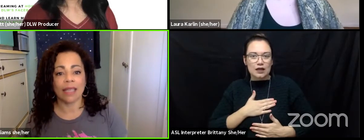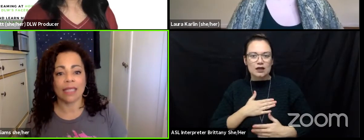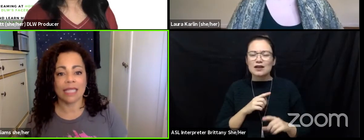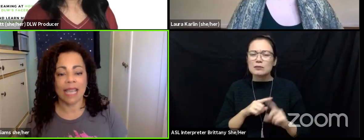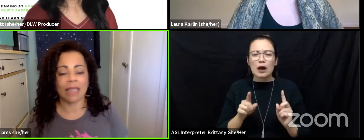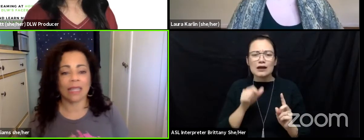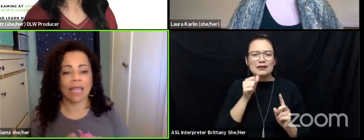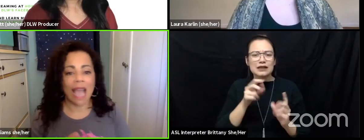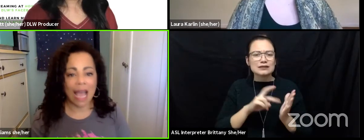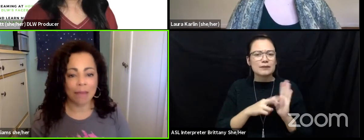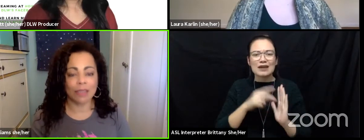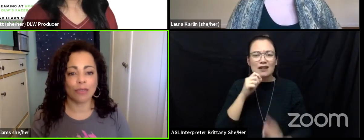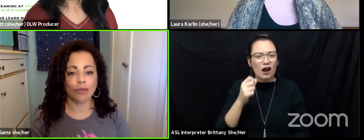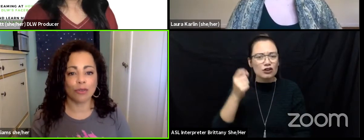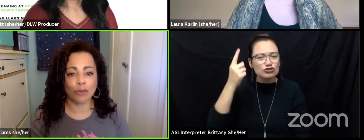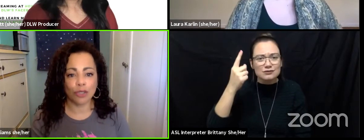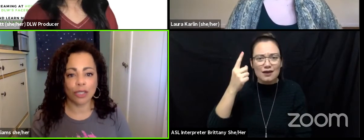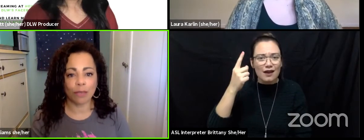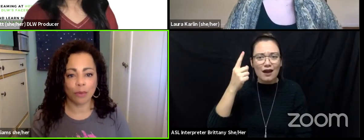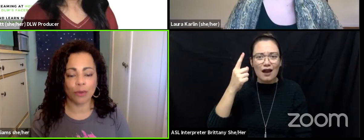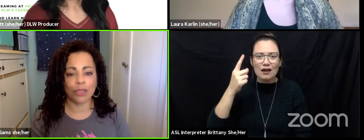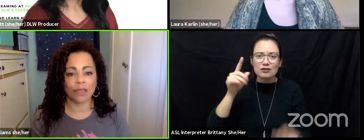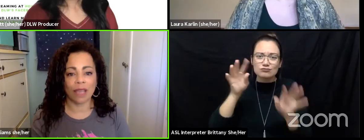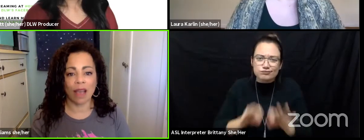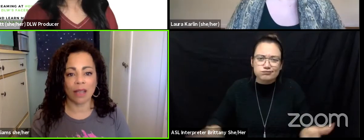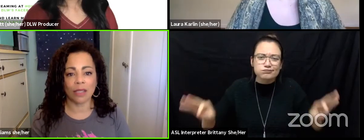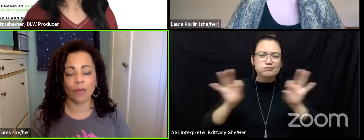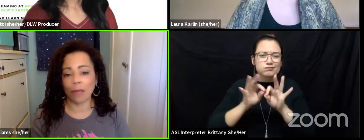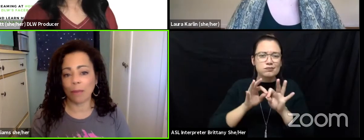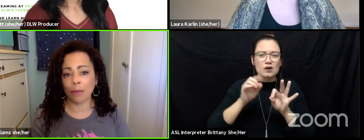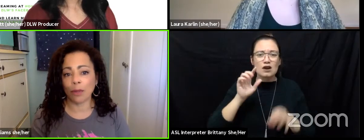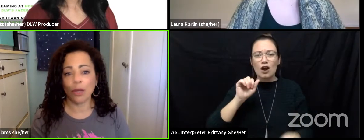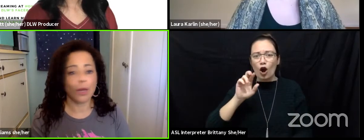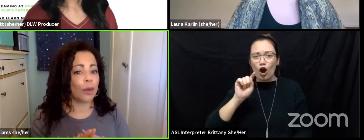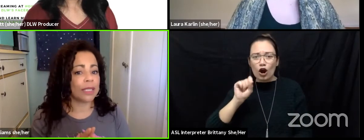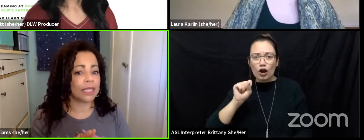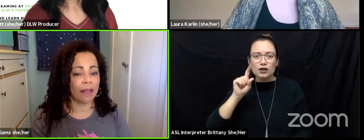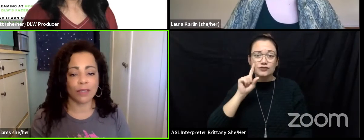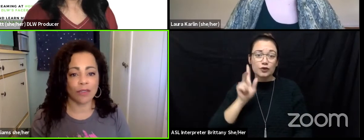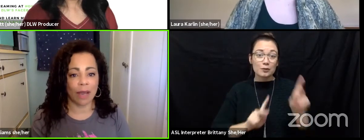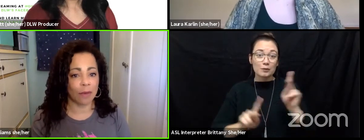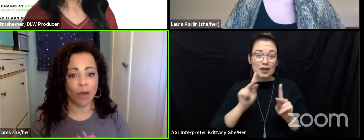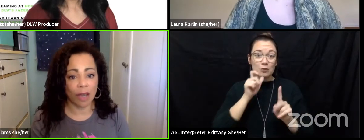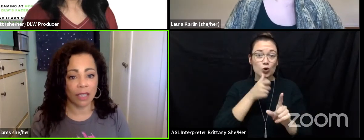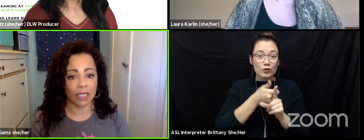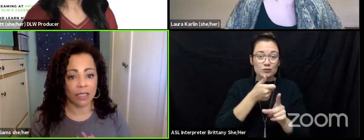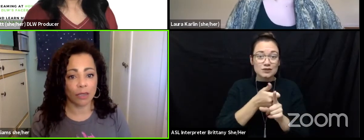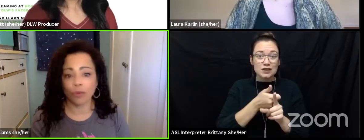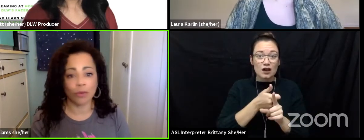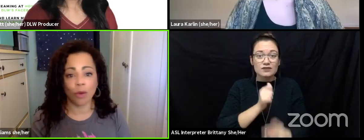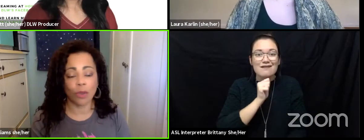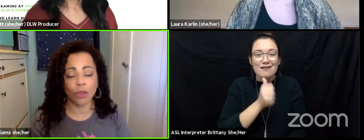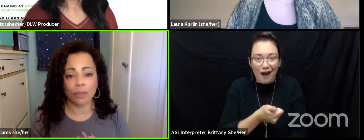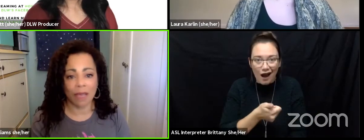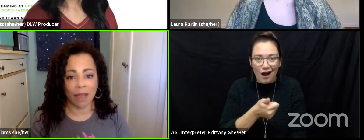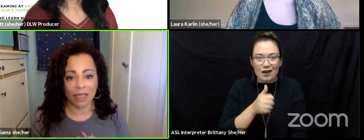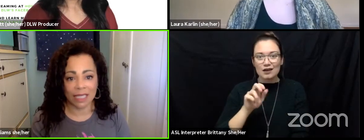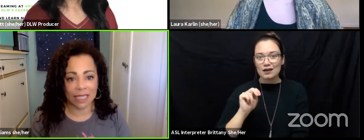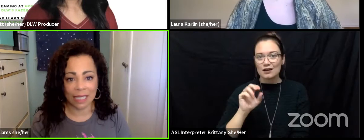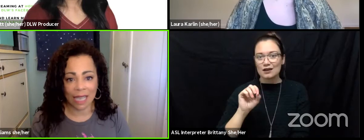way understand the absolute crucial importance of the arts for people who are self-described non-artists, who do not want